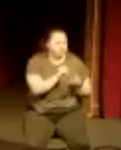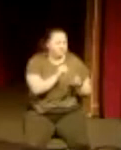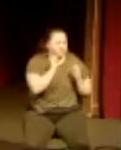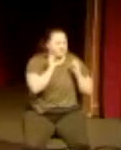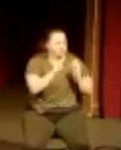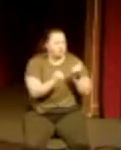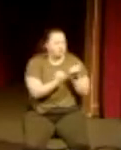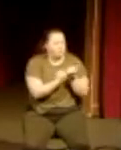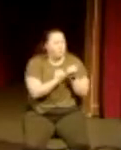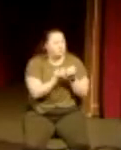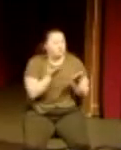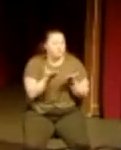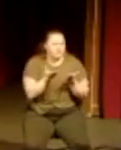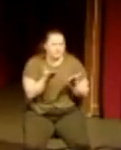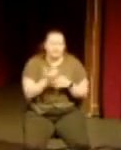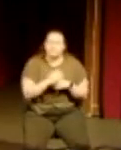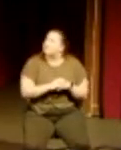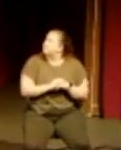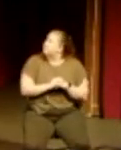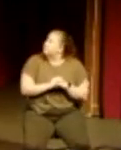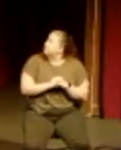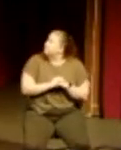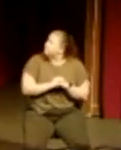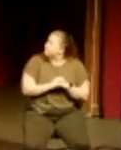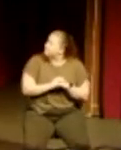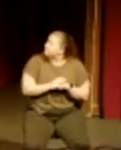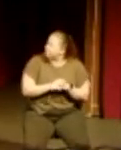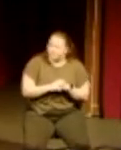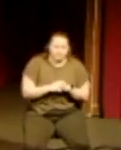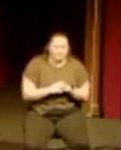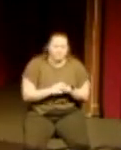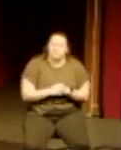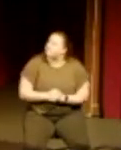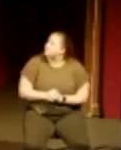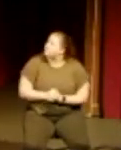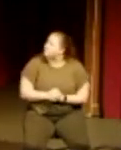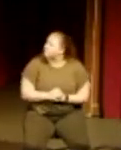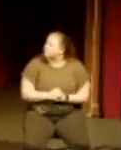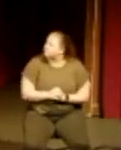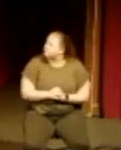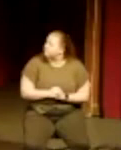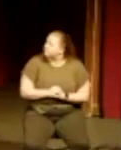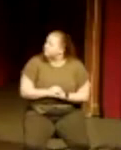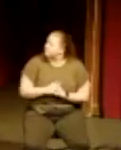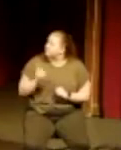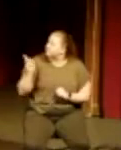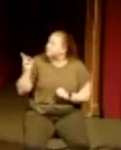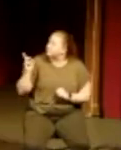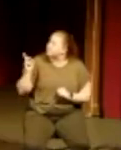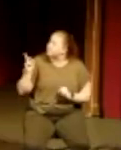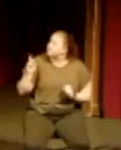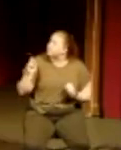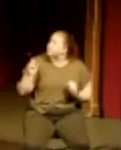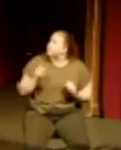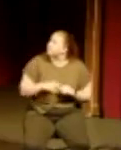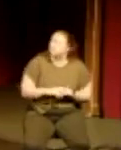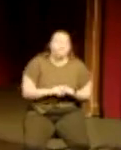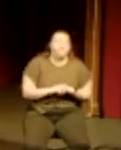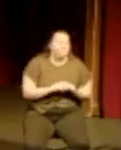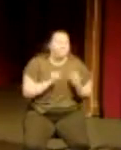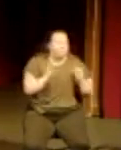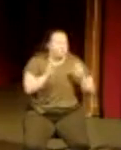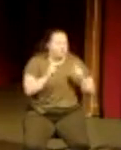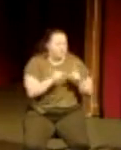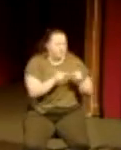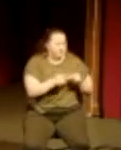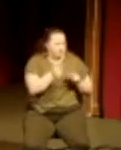Here's some still shots. Kauia on the left, a fabulous gathering place for